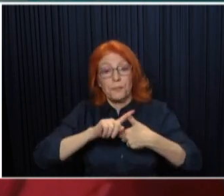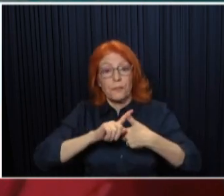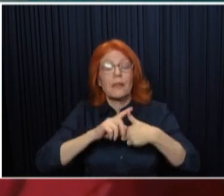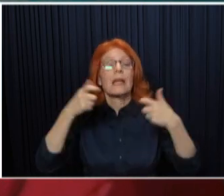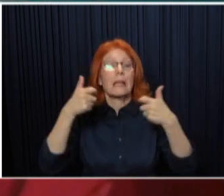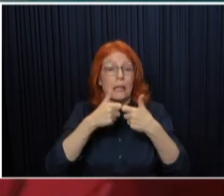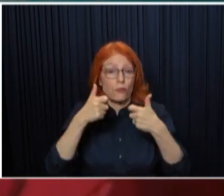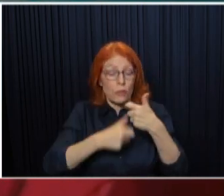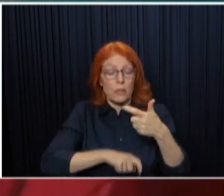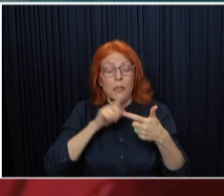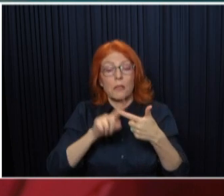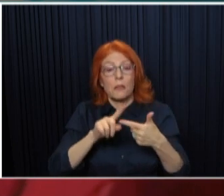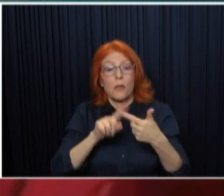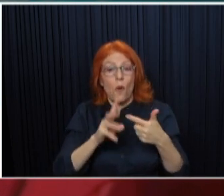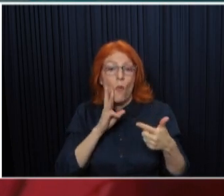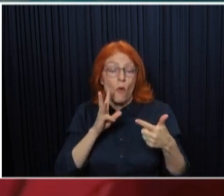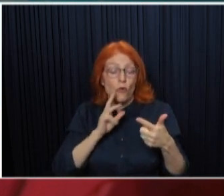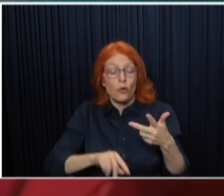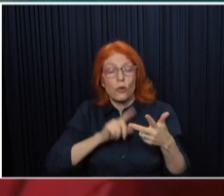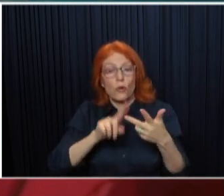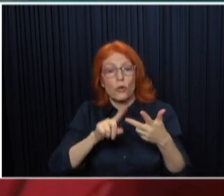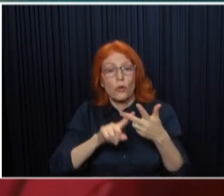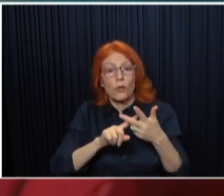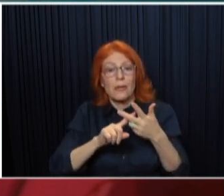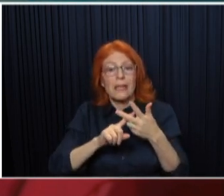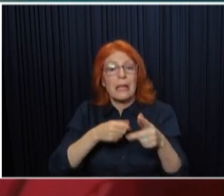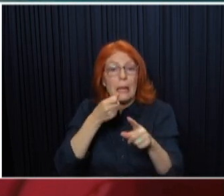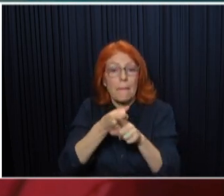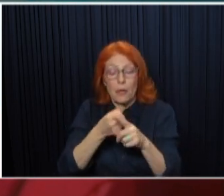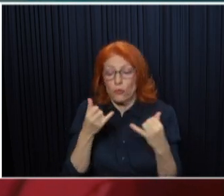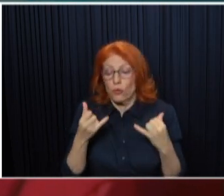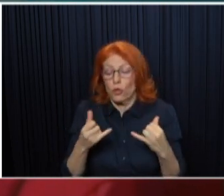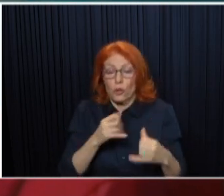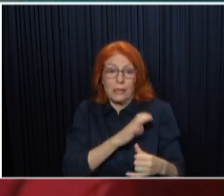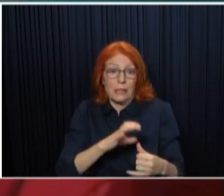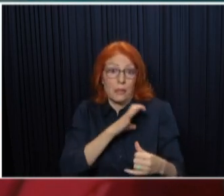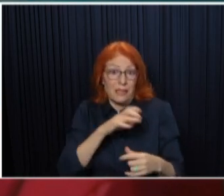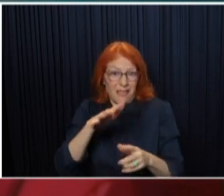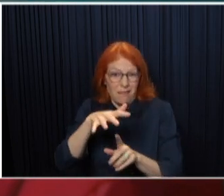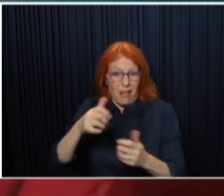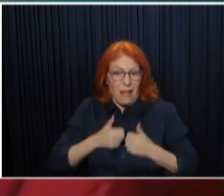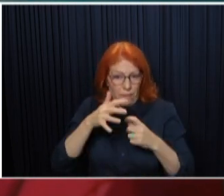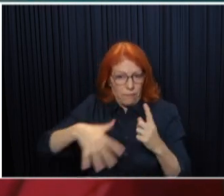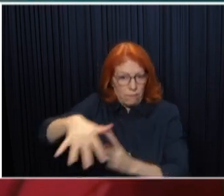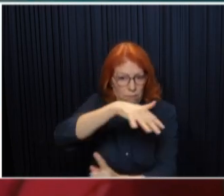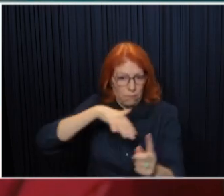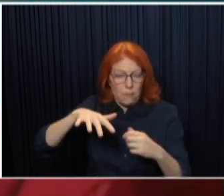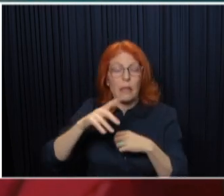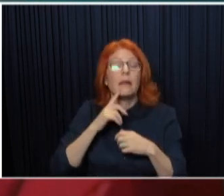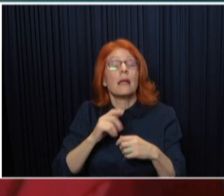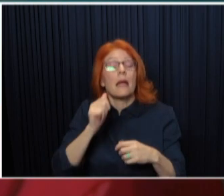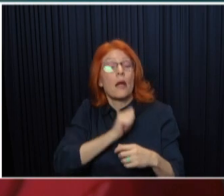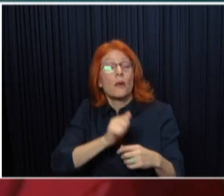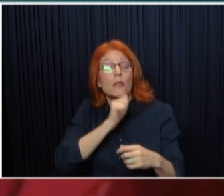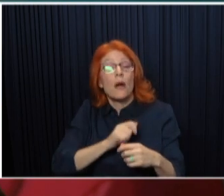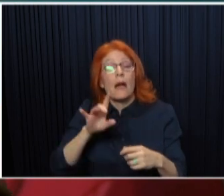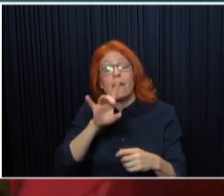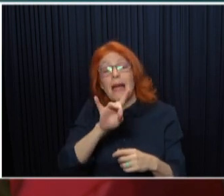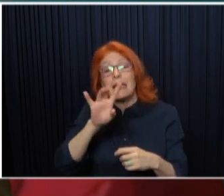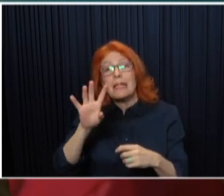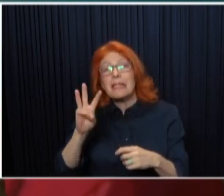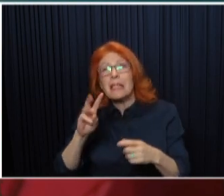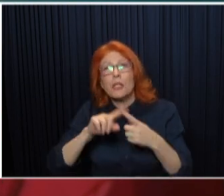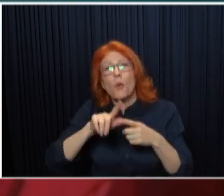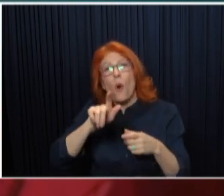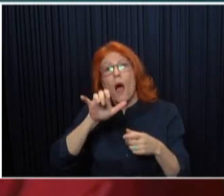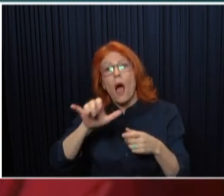is electricity, one is water, and one is impact to our current citizens there. For perspective, in Arizona, there's 86 to